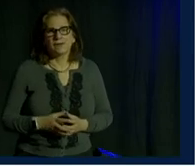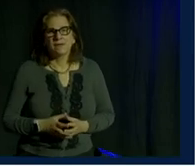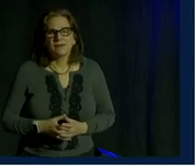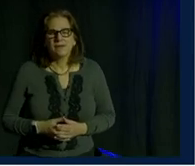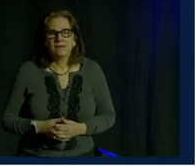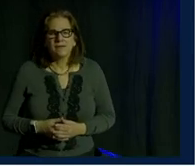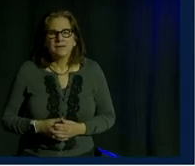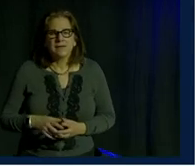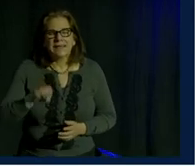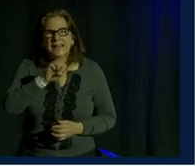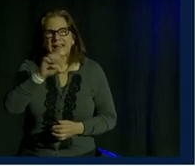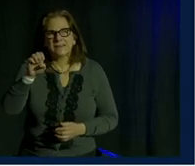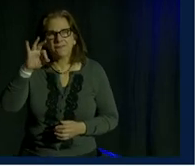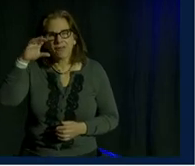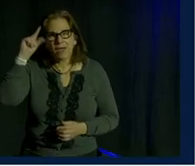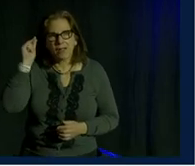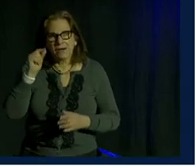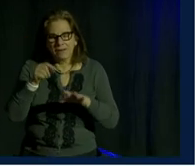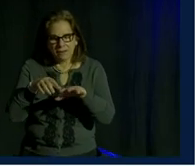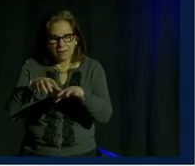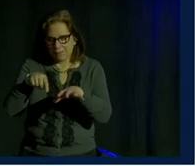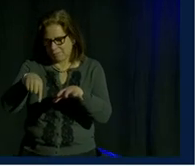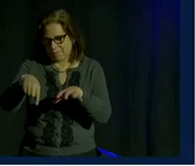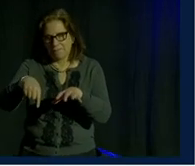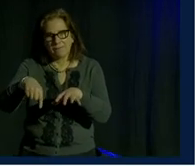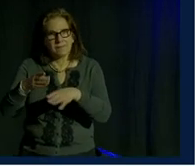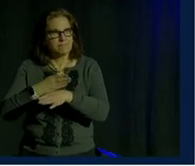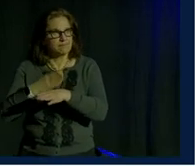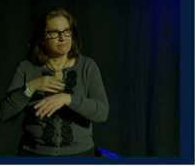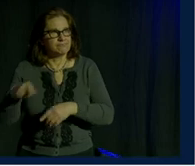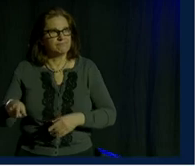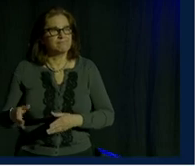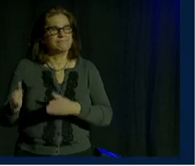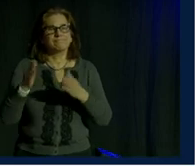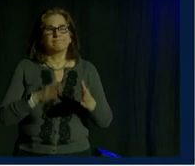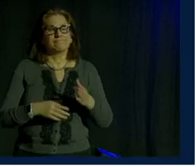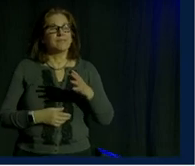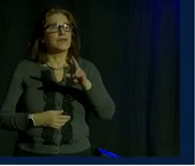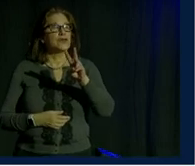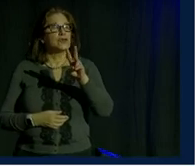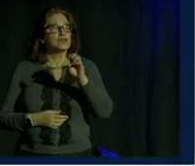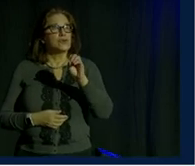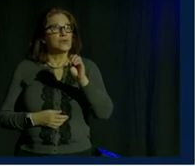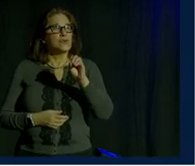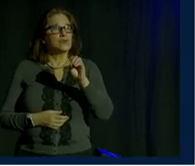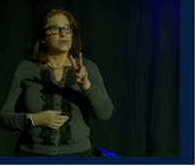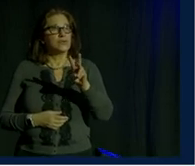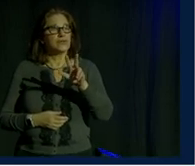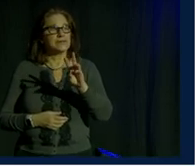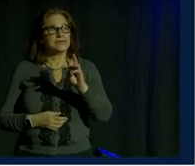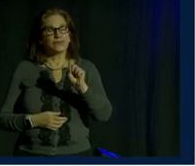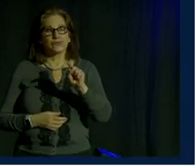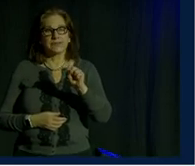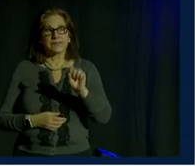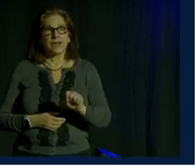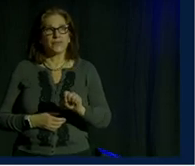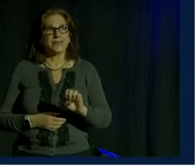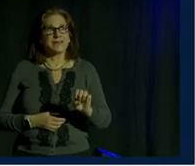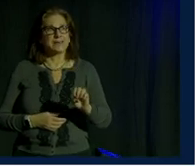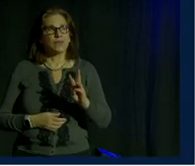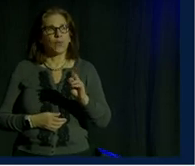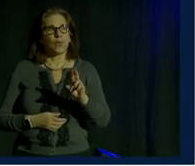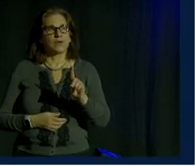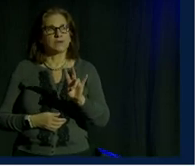Next, 202 36th Street Southeast is a semi-detached home located in Ward 7's Fort